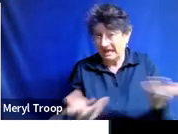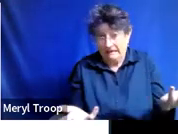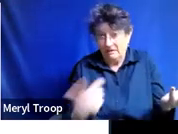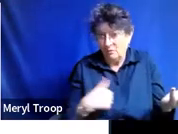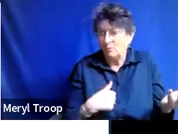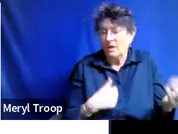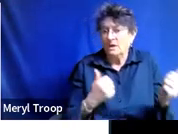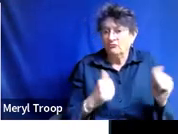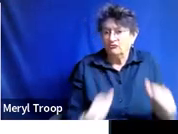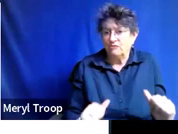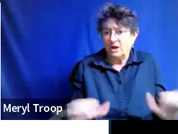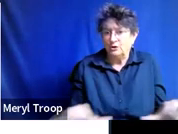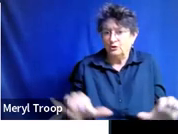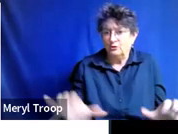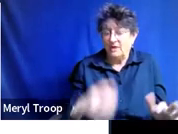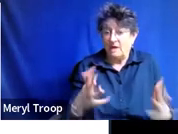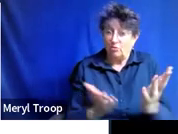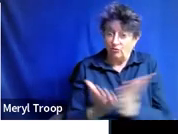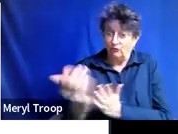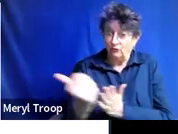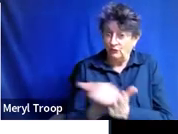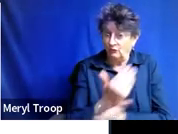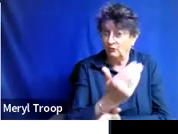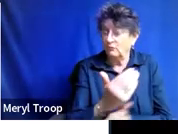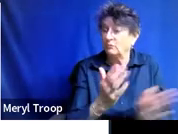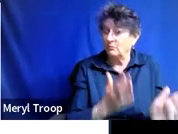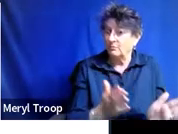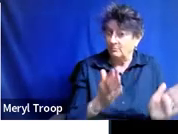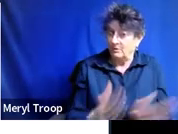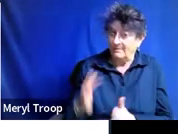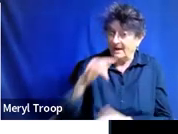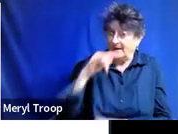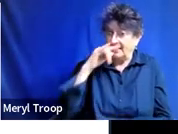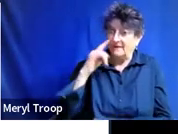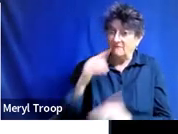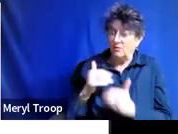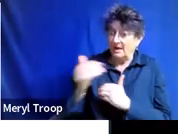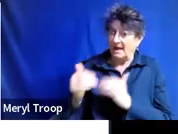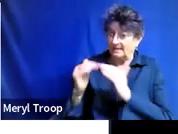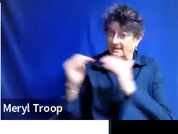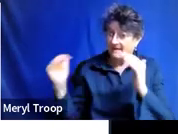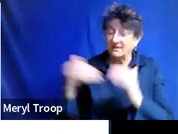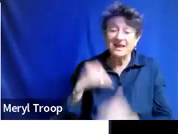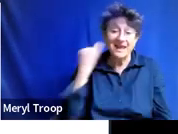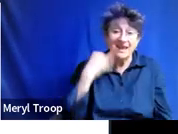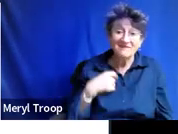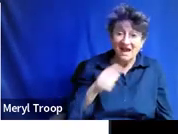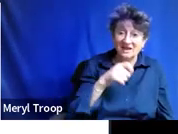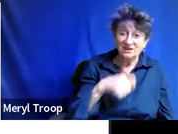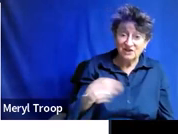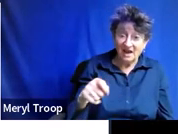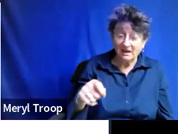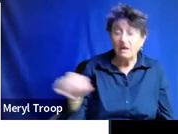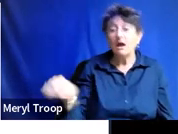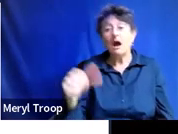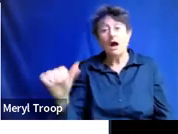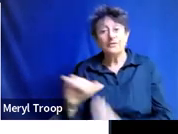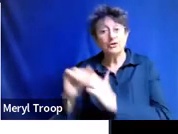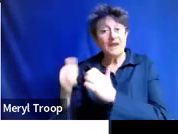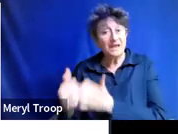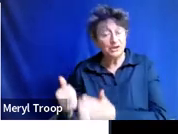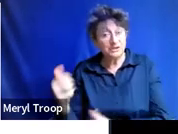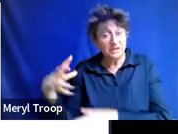try to do. Is just prepare kids for the next level, right? So if I check the box for post-secondary and there's another agency, but they're